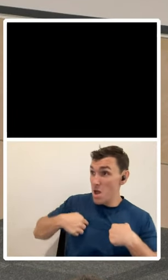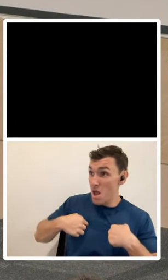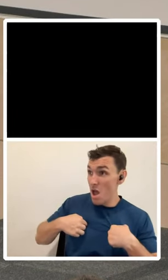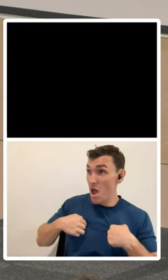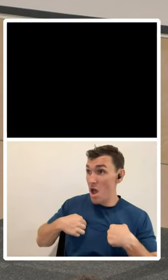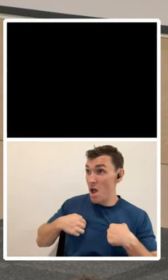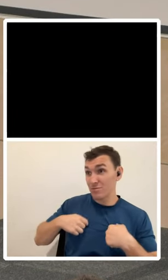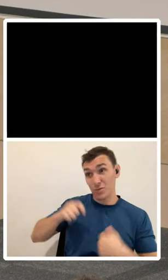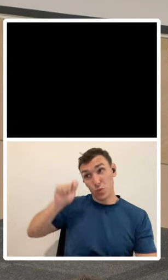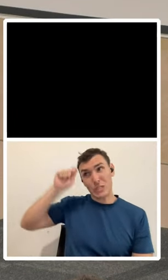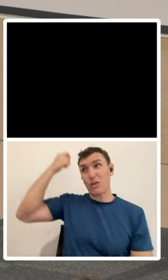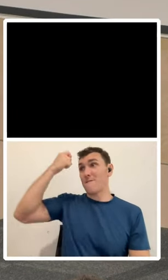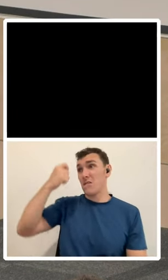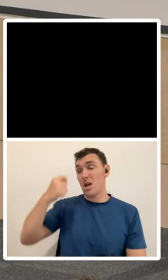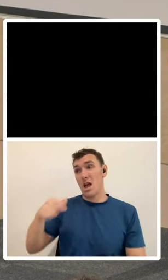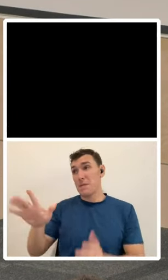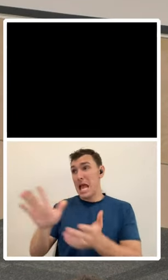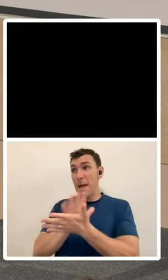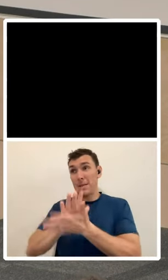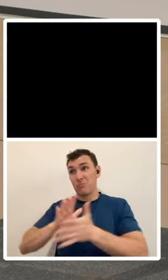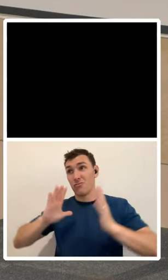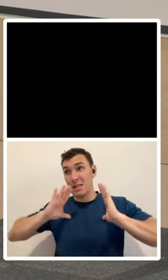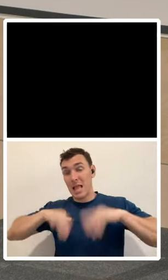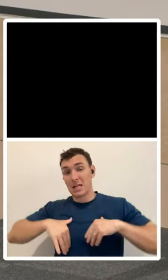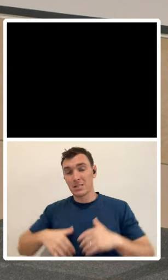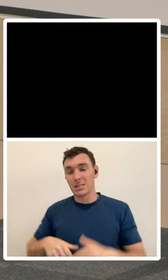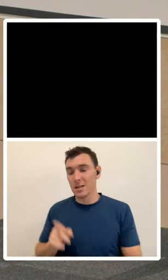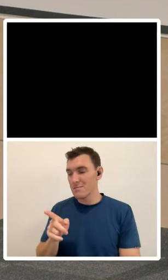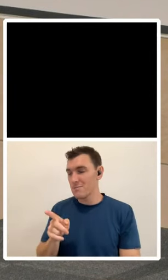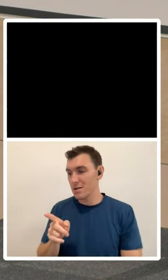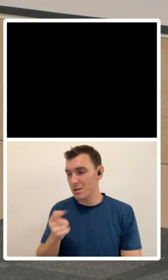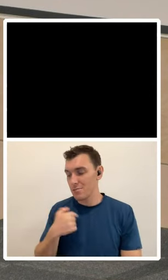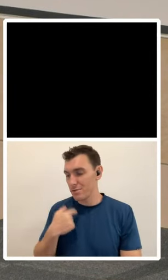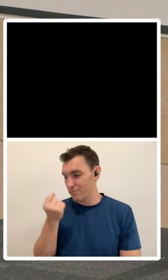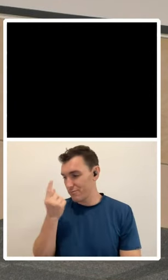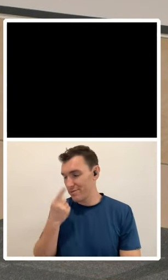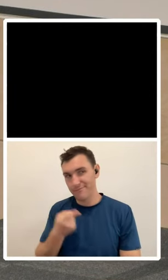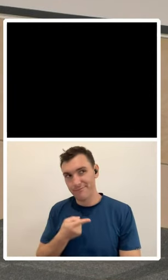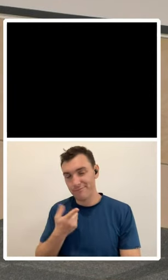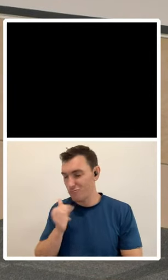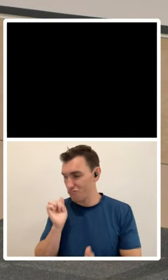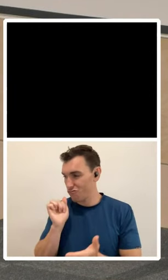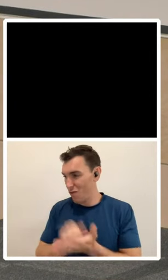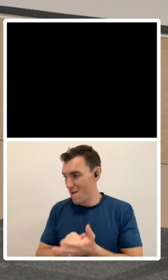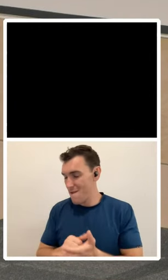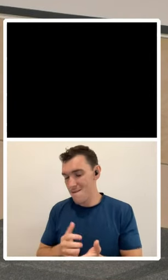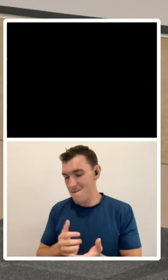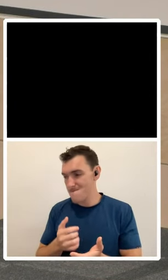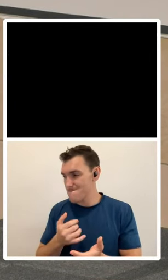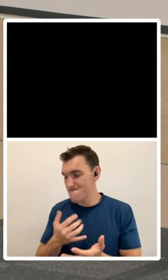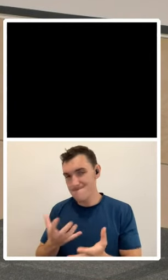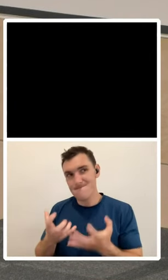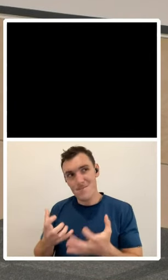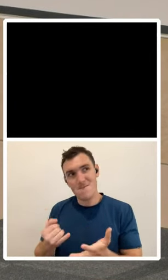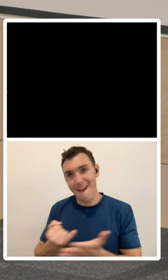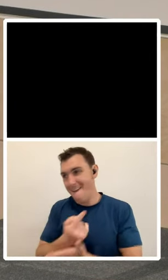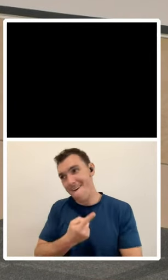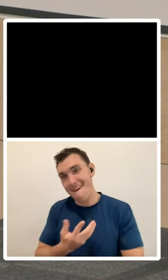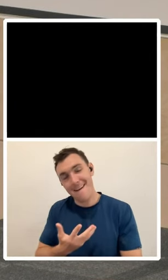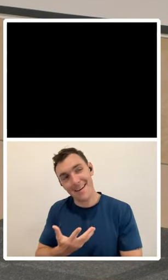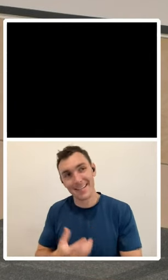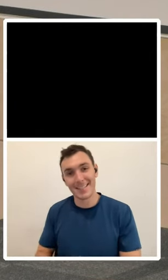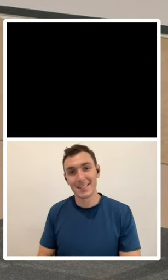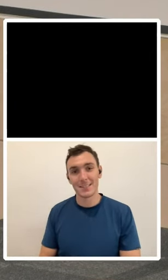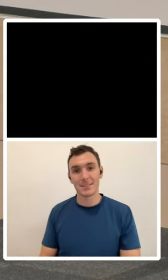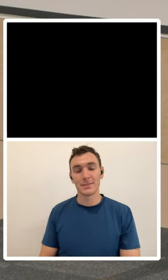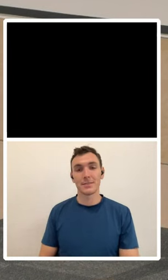I really fucking hated her for that. And a lot of my guys who I know who are still working in finance have messaged me about specifically that line. They're like,